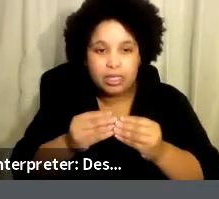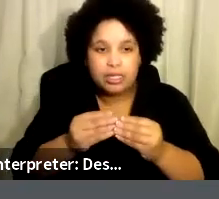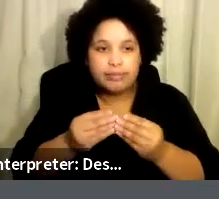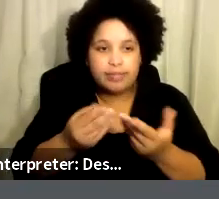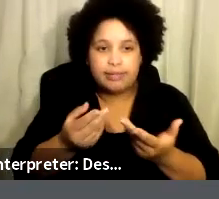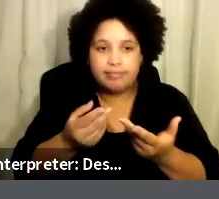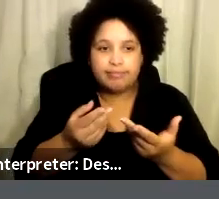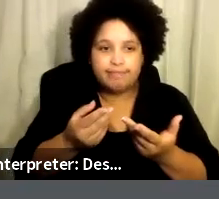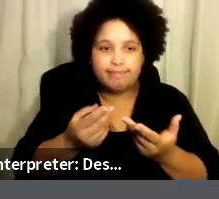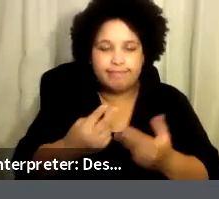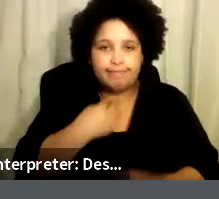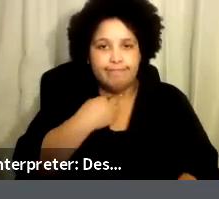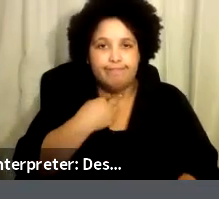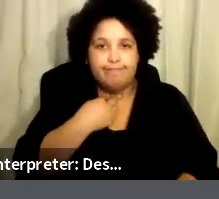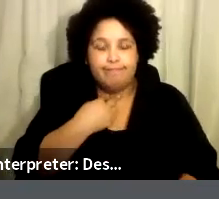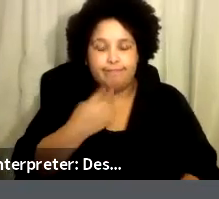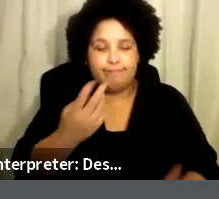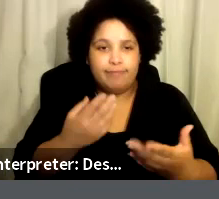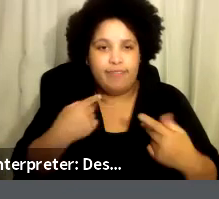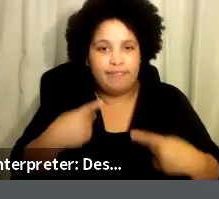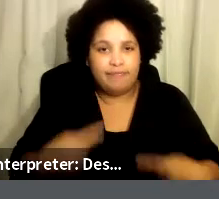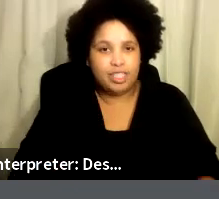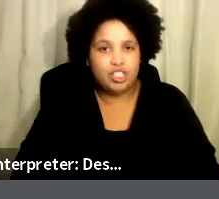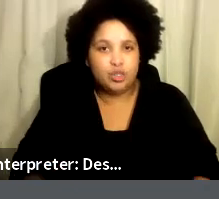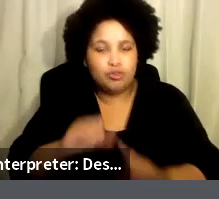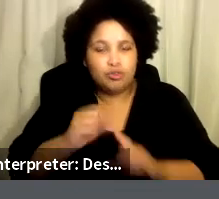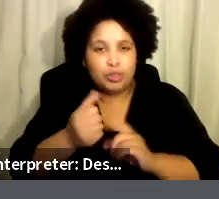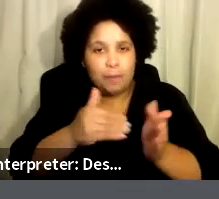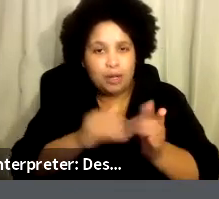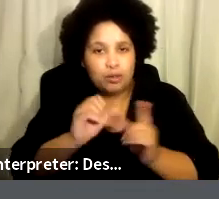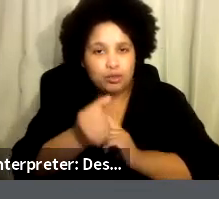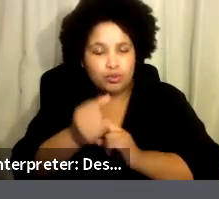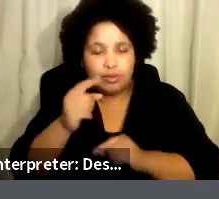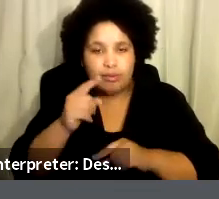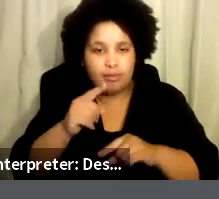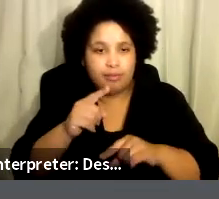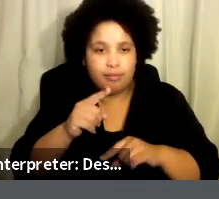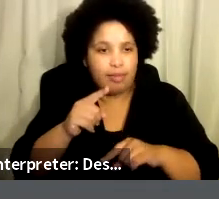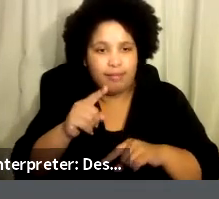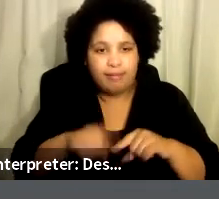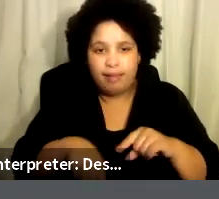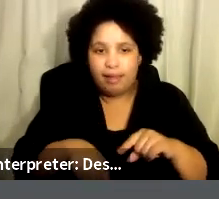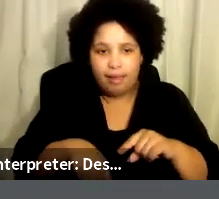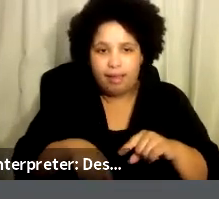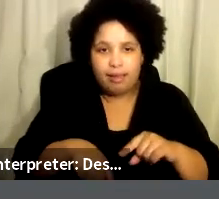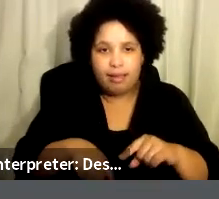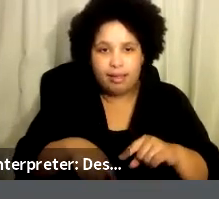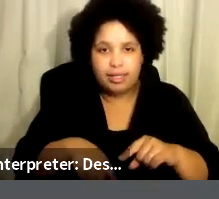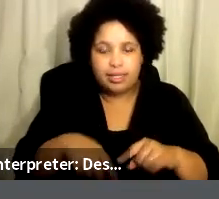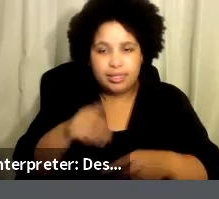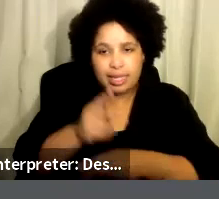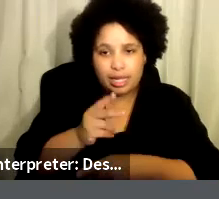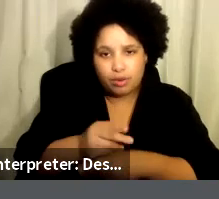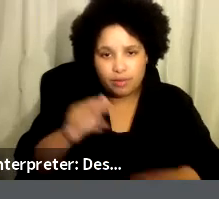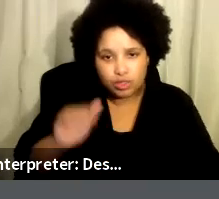incapacitated and they either have a physical condition or medical condition that they are not able to take care of the